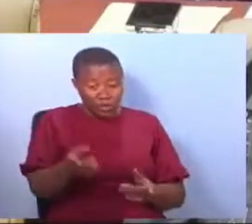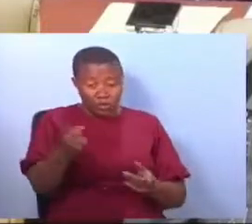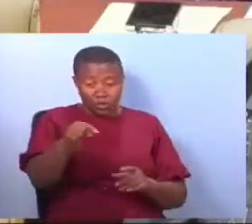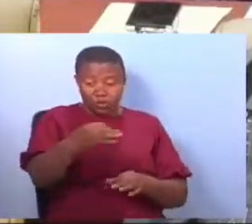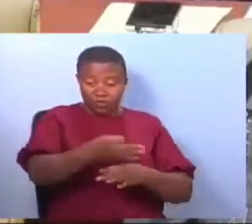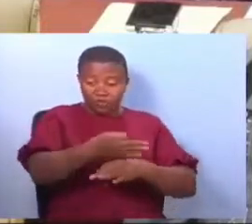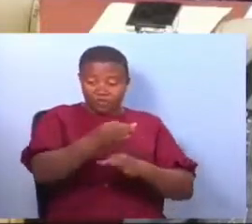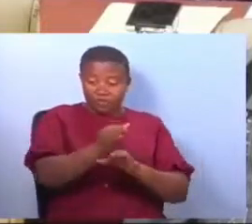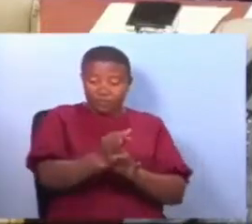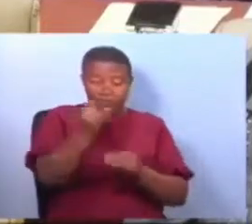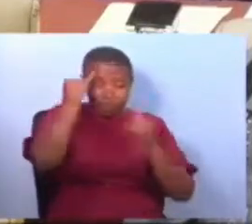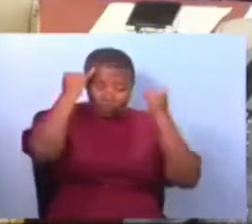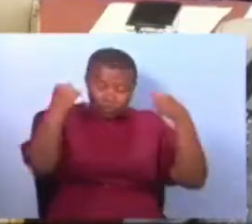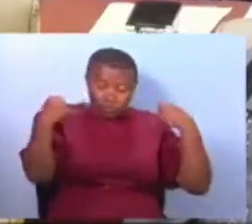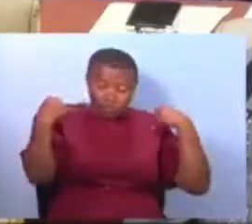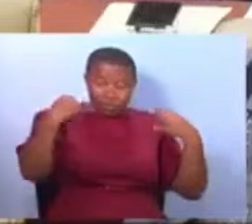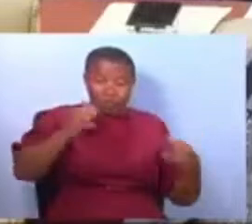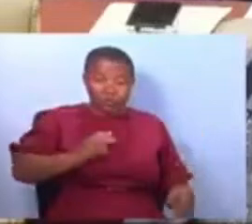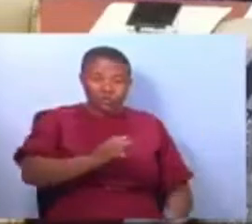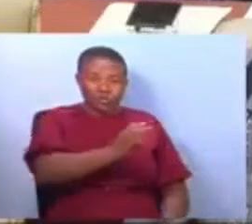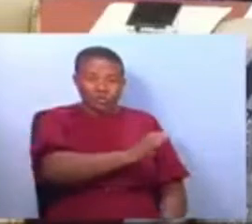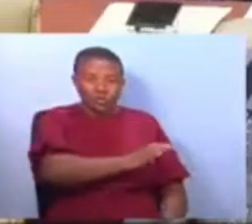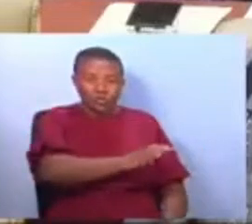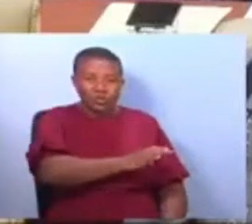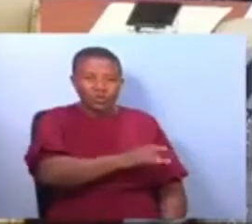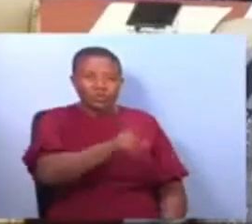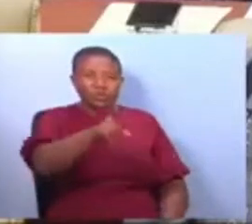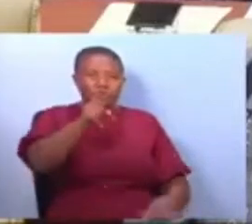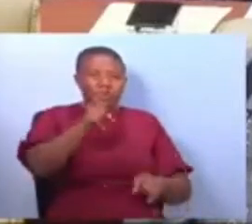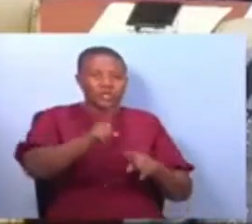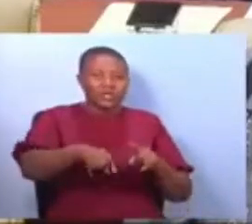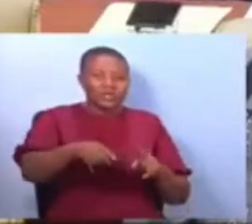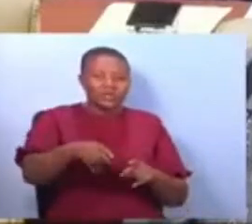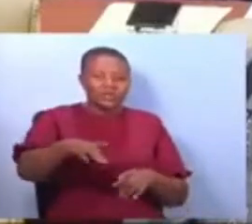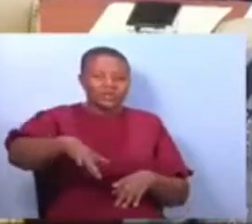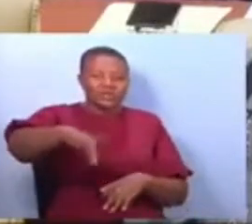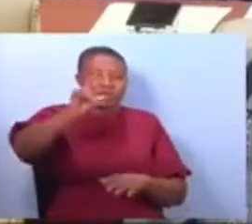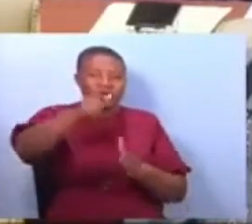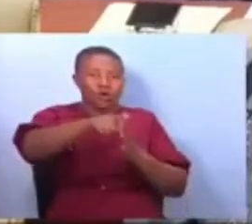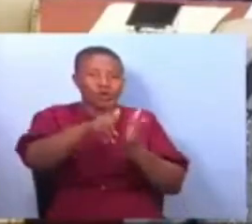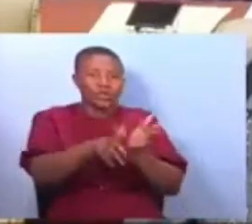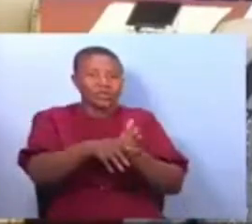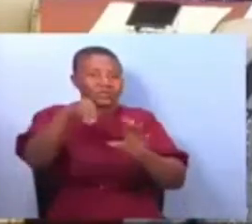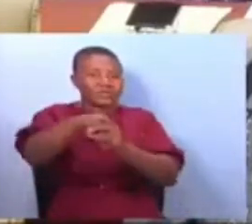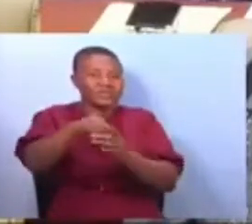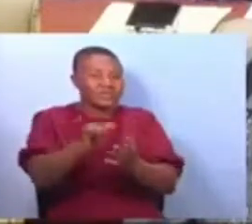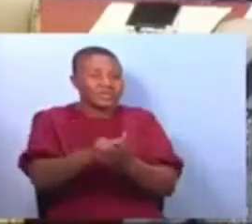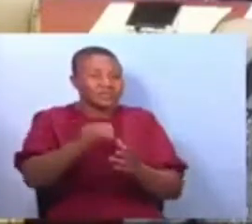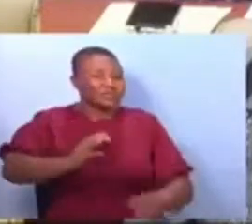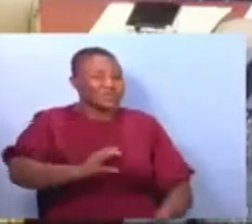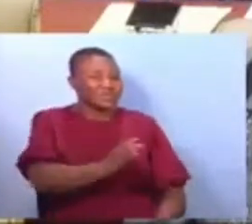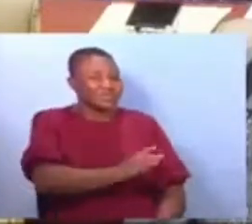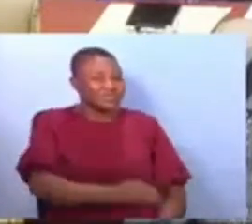Committee, you hardly find lawyers to apply for that committee.